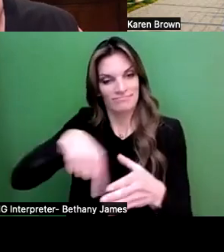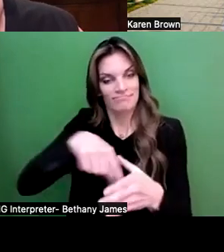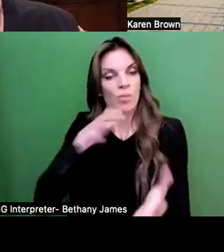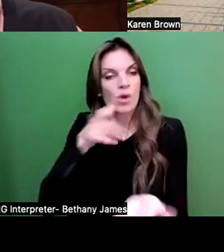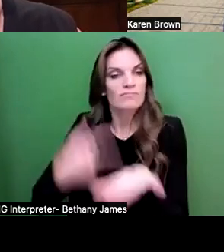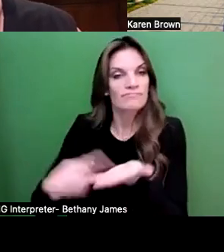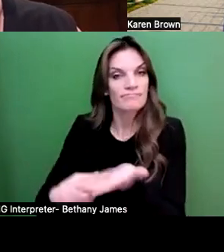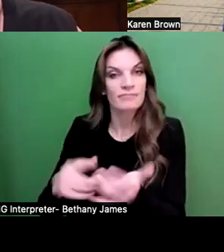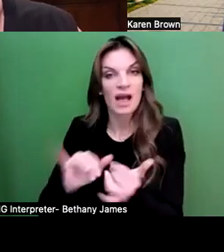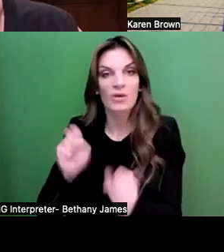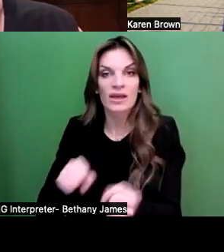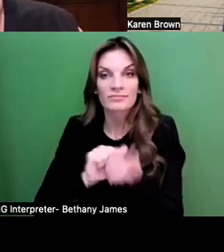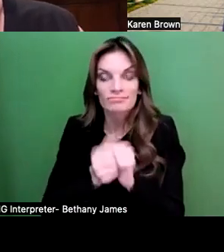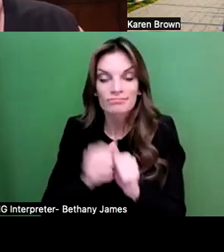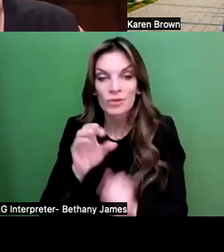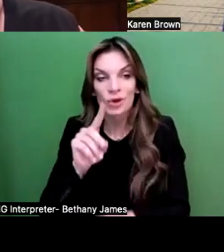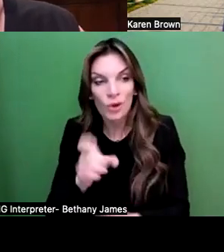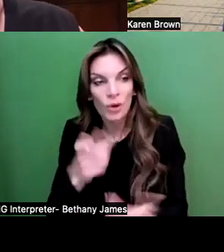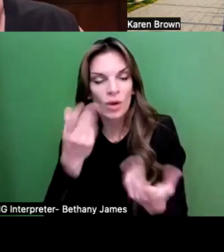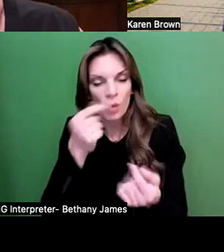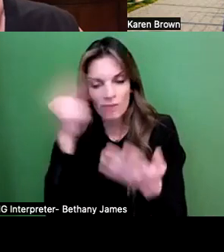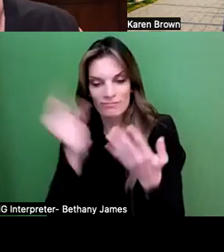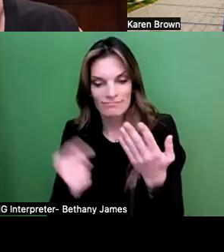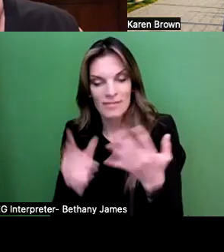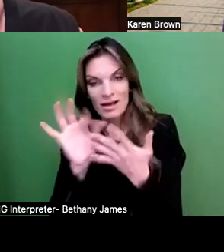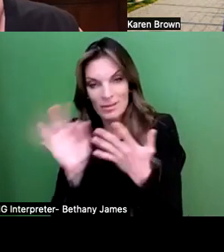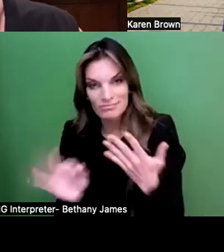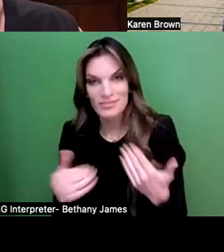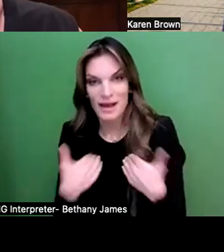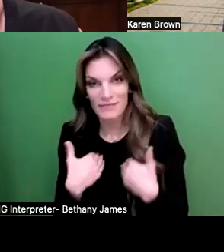changing our code. Also, there are